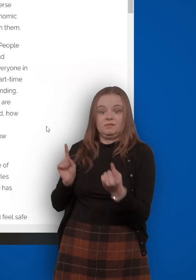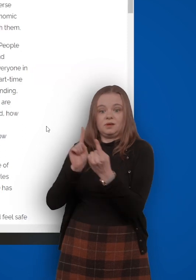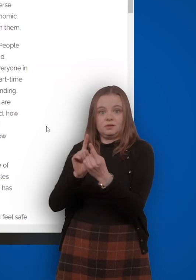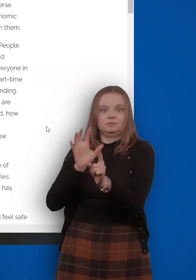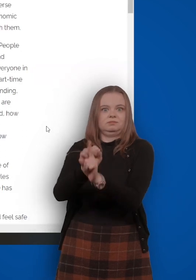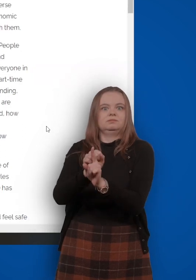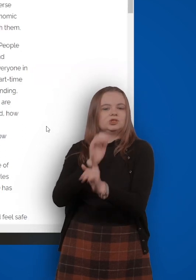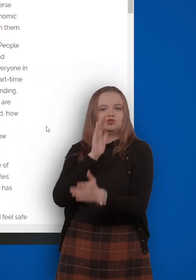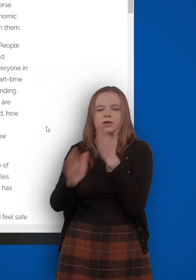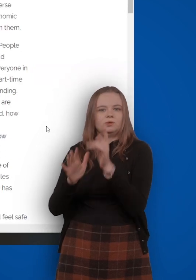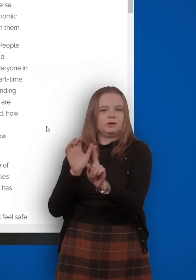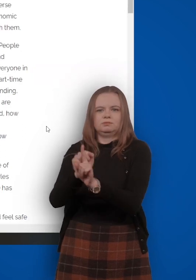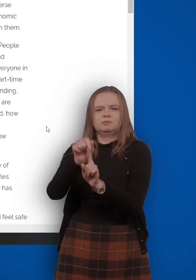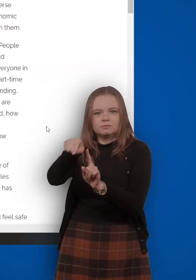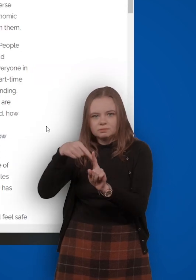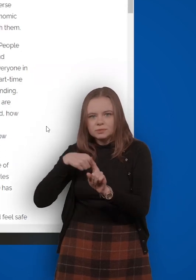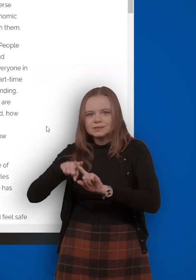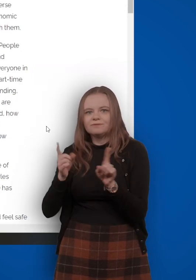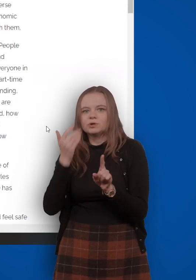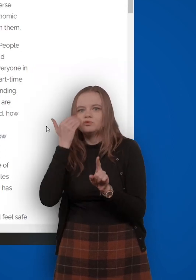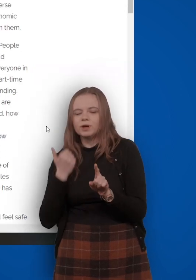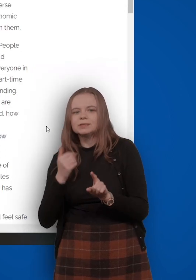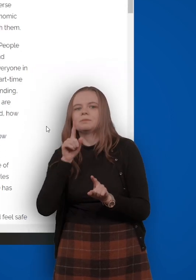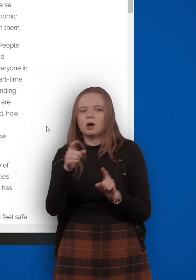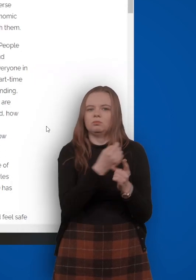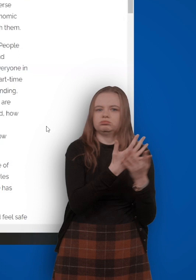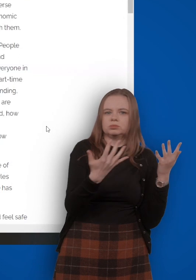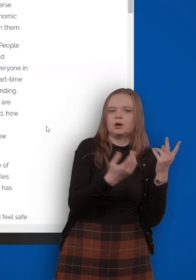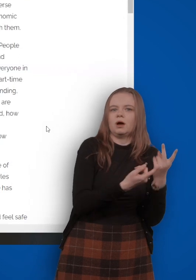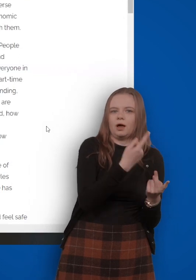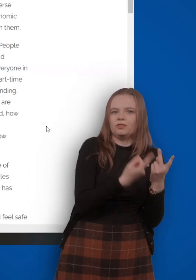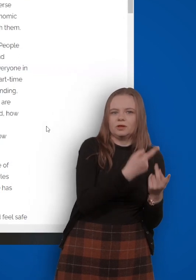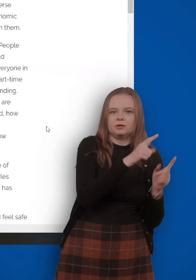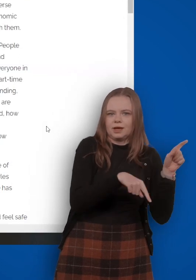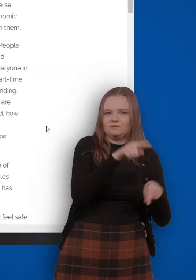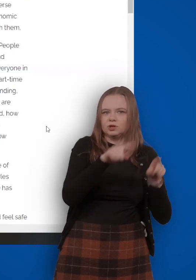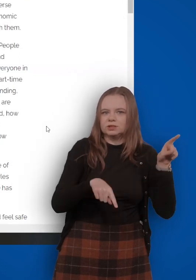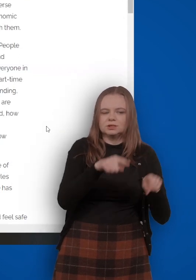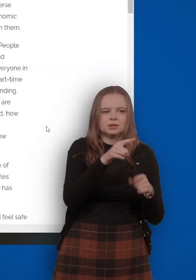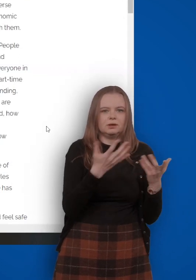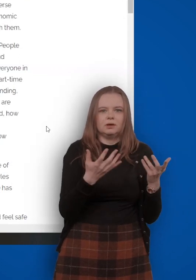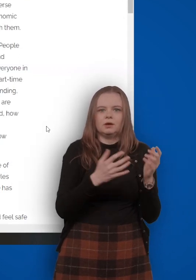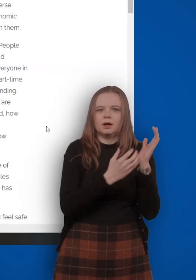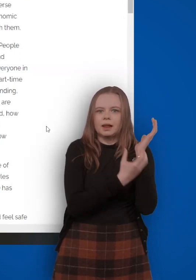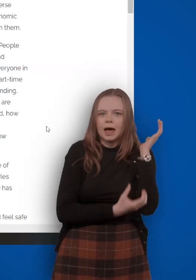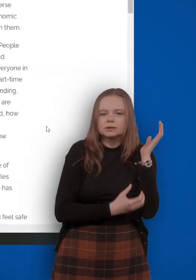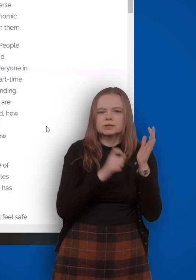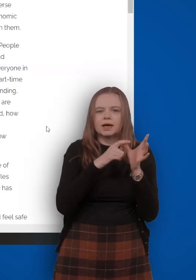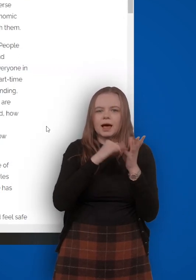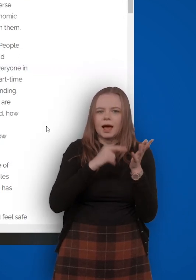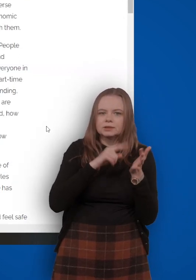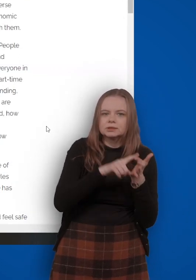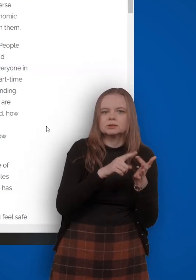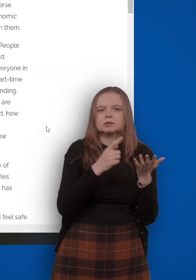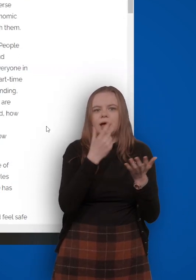notices when they walk into a room, whereas for a number of the other kind of forms of diversity, like class, caste,